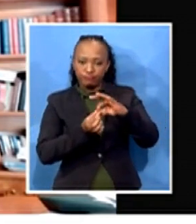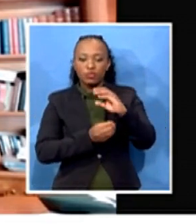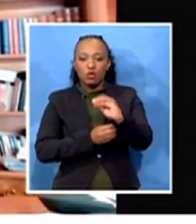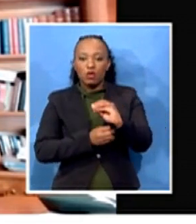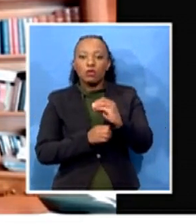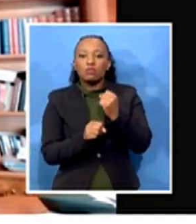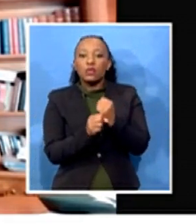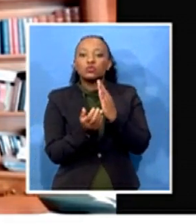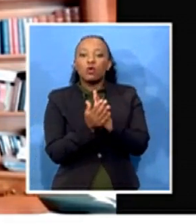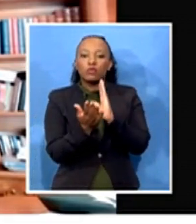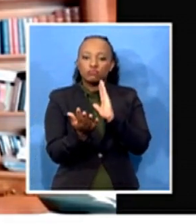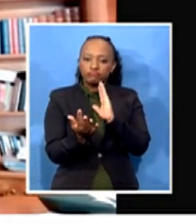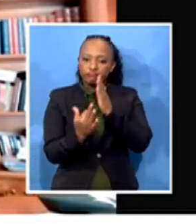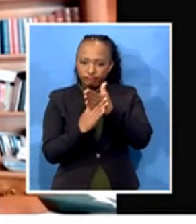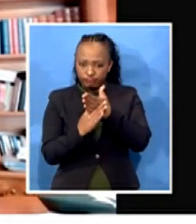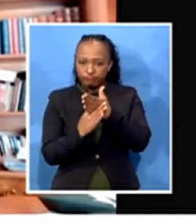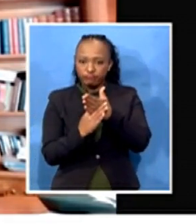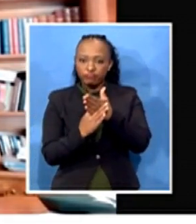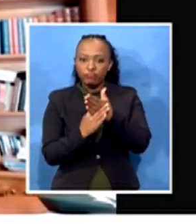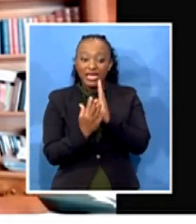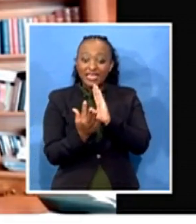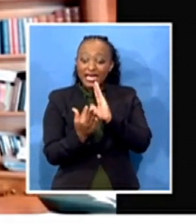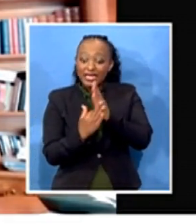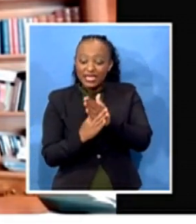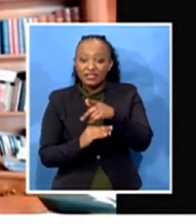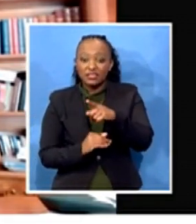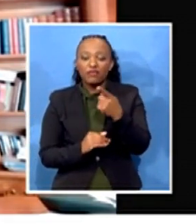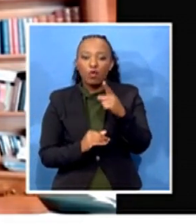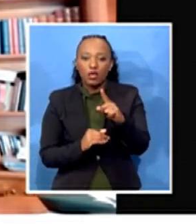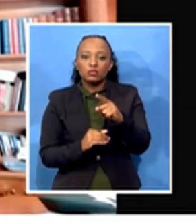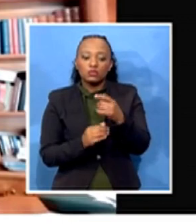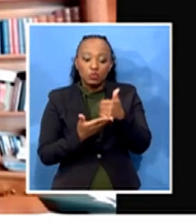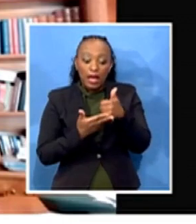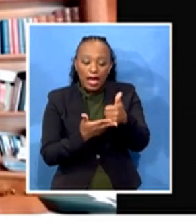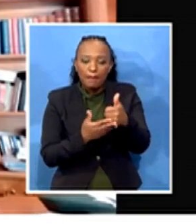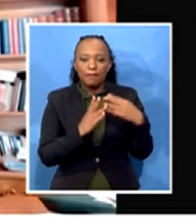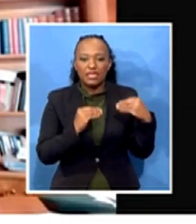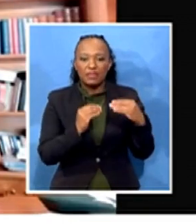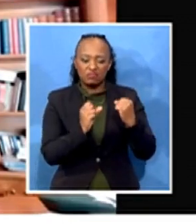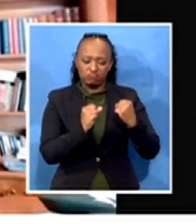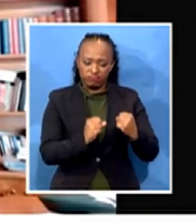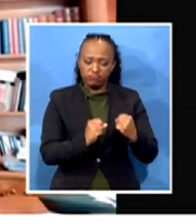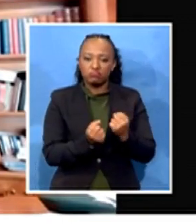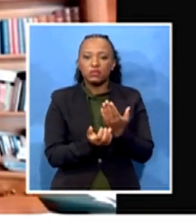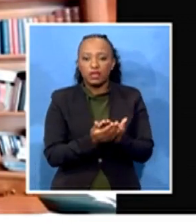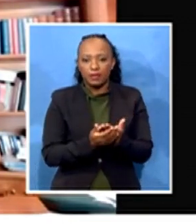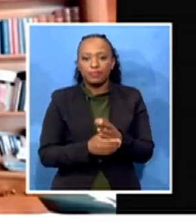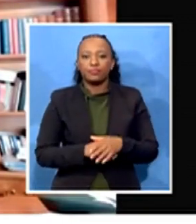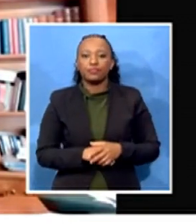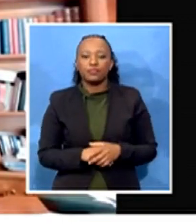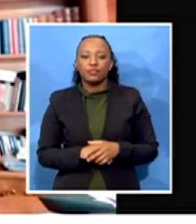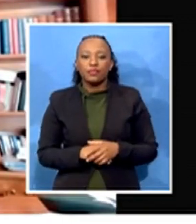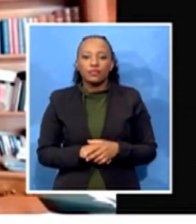that must strengthen the industry. That is why among the issues that we will be